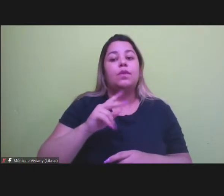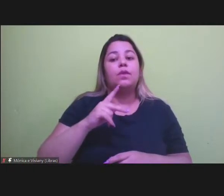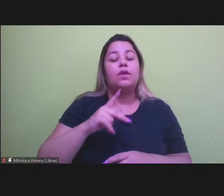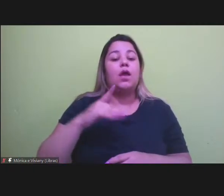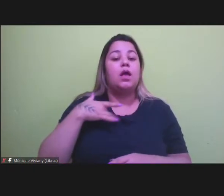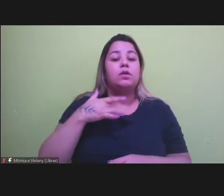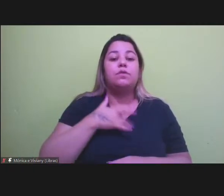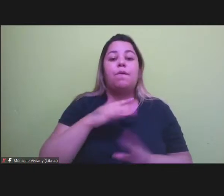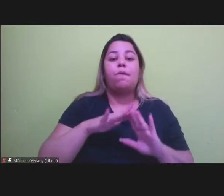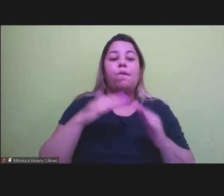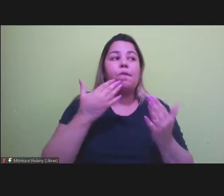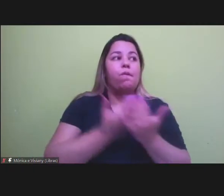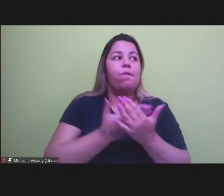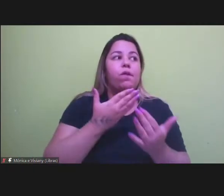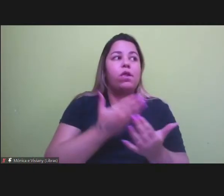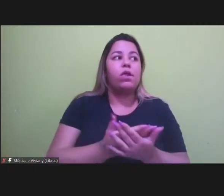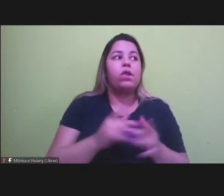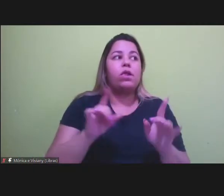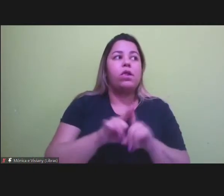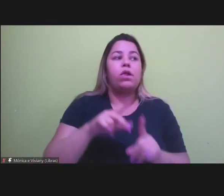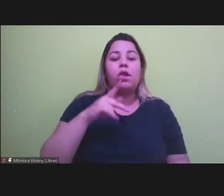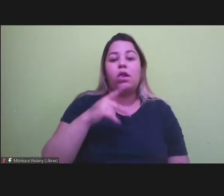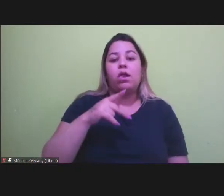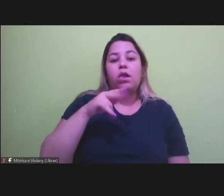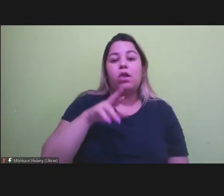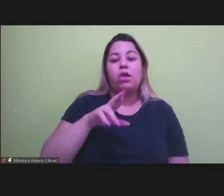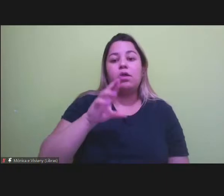or a program health in schools